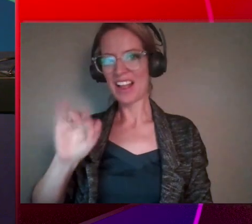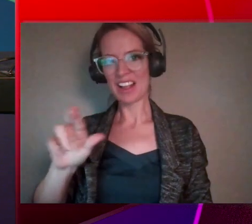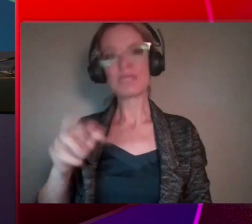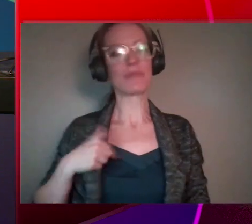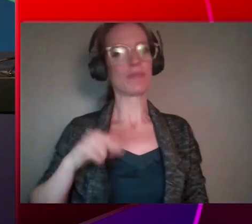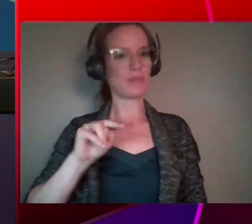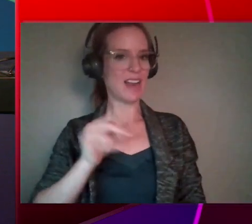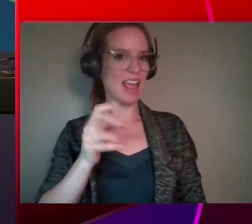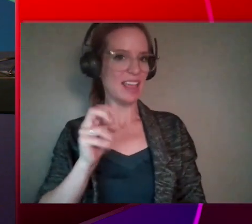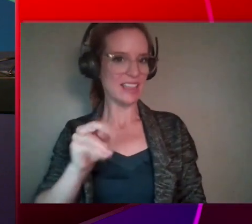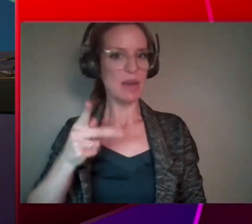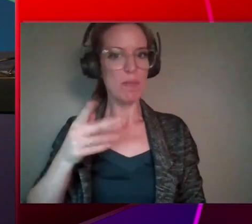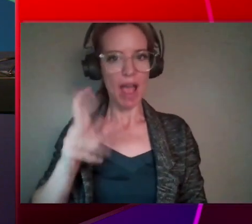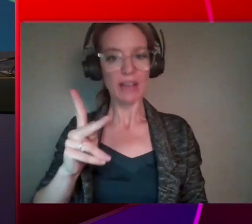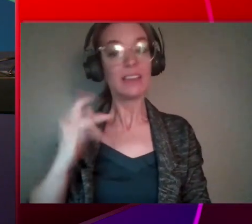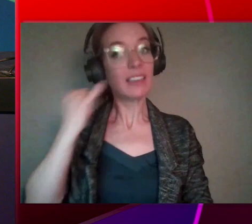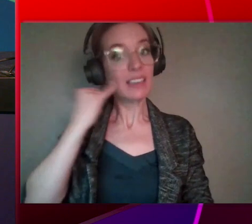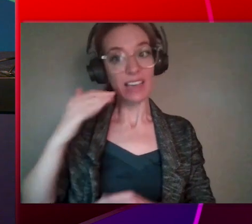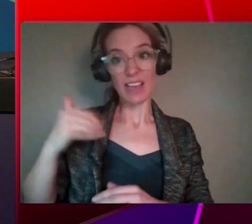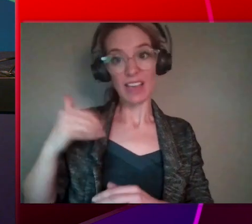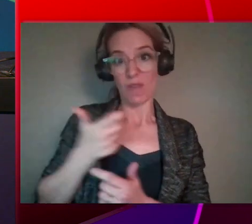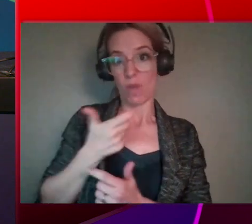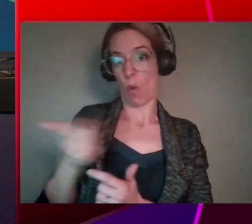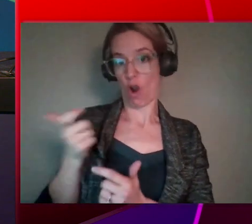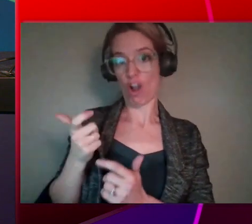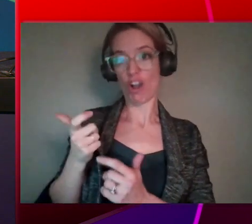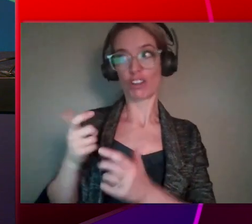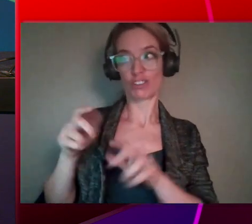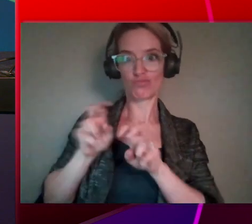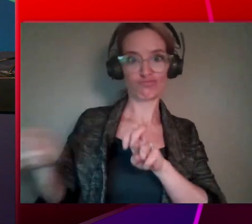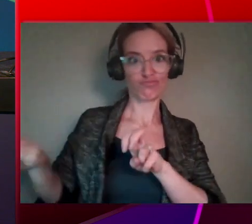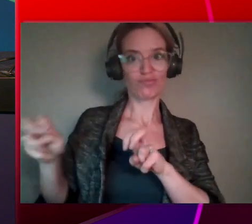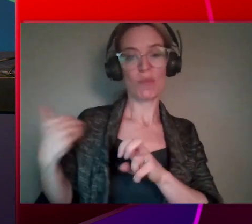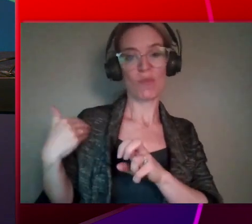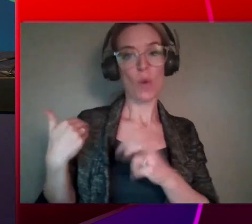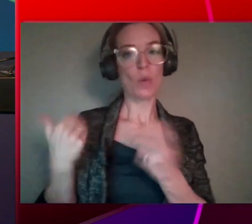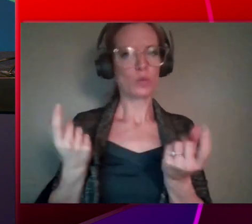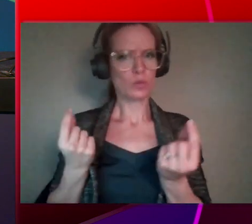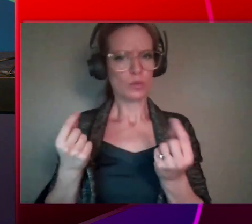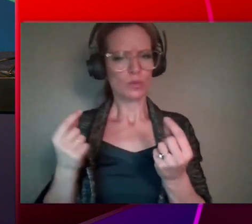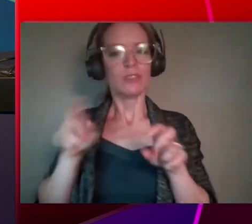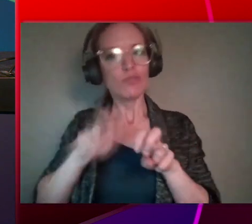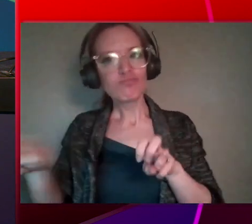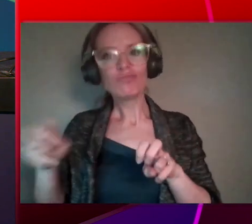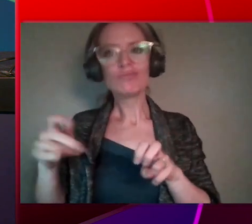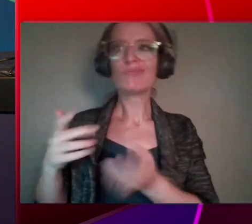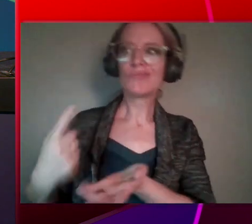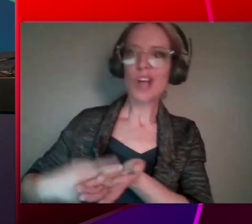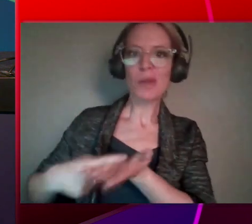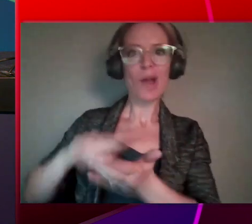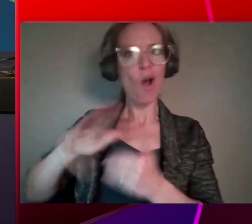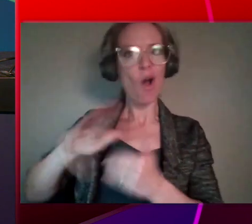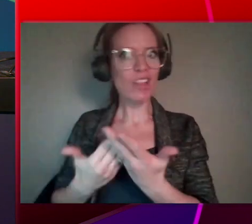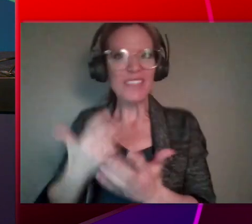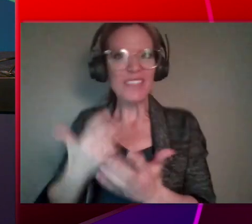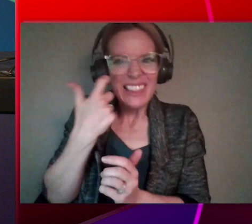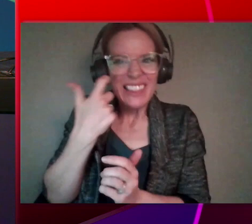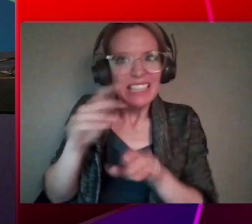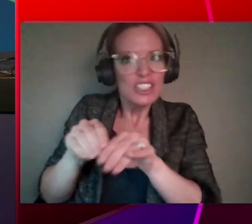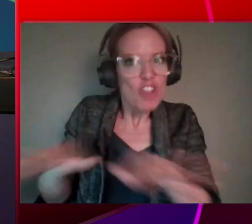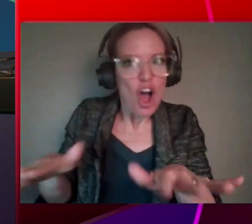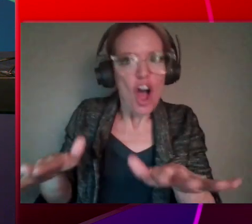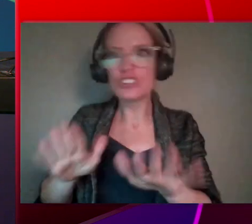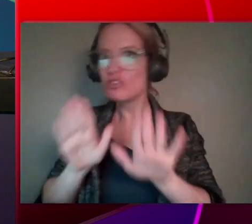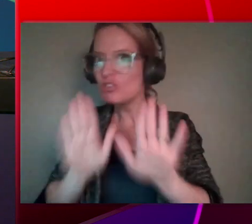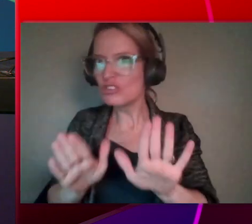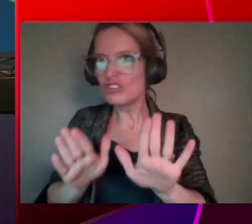Tech. If you haven't watched this show before, this is a show where we get to talk about all the latest and greatest launches. And today we're live from reInvent in